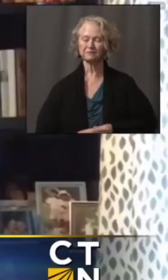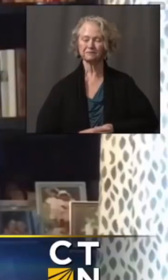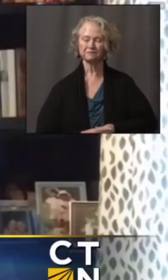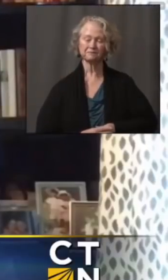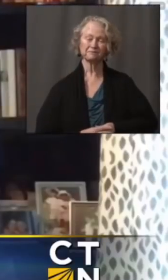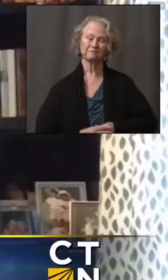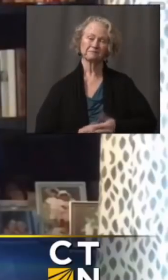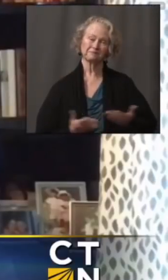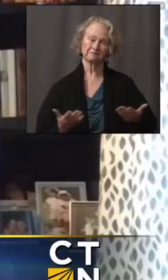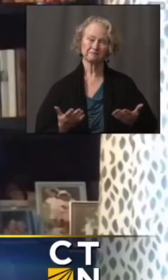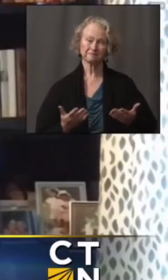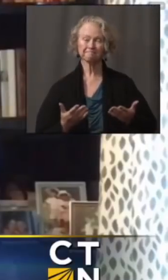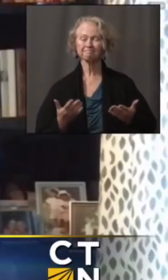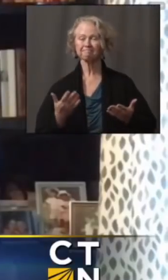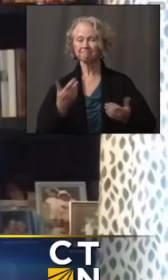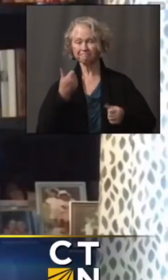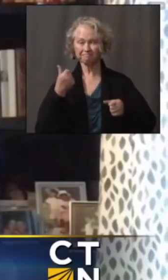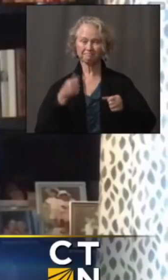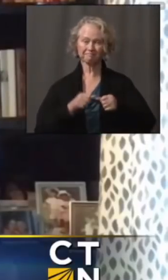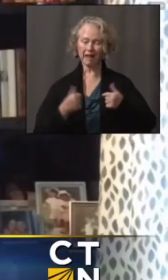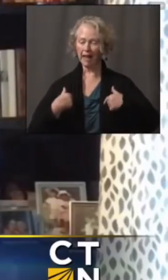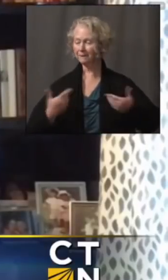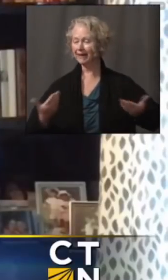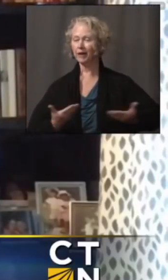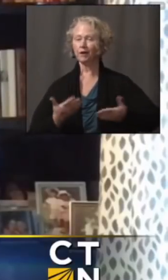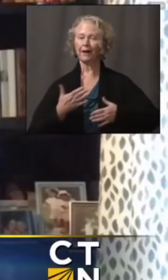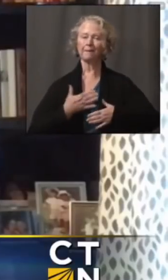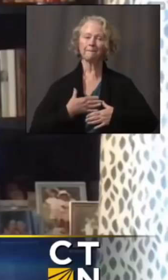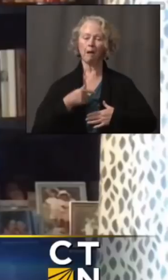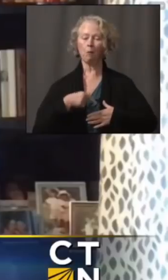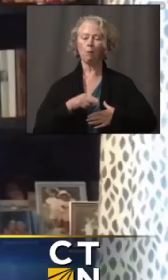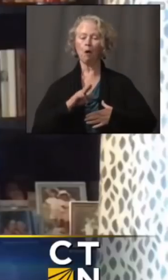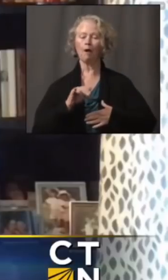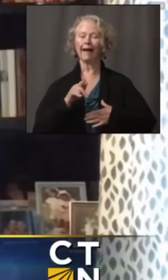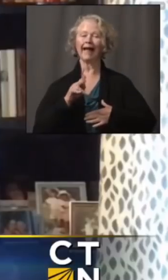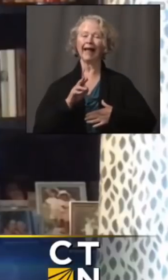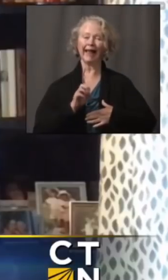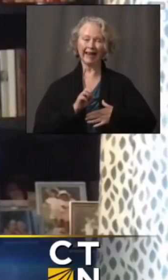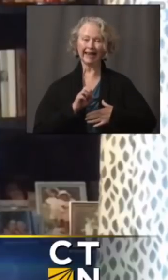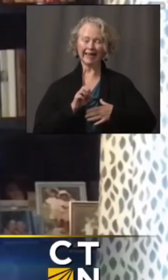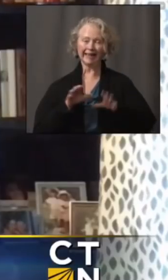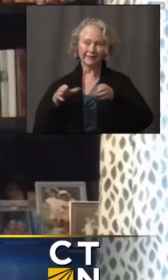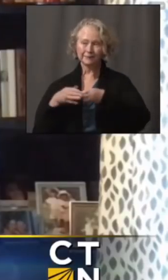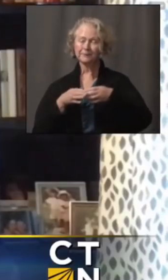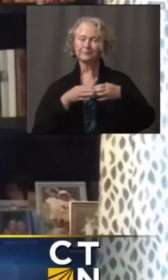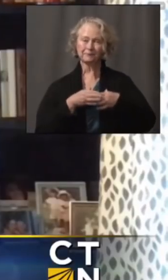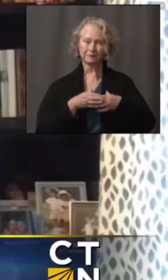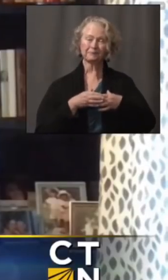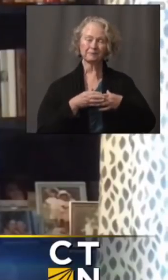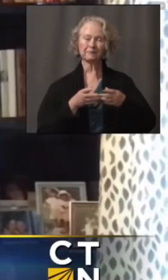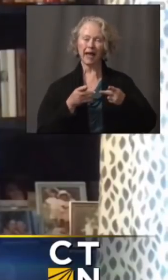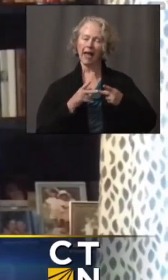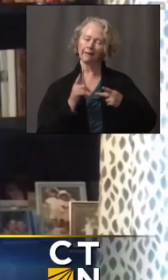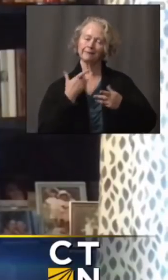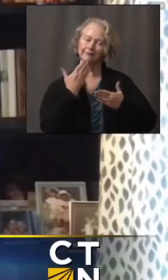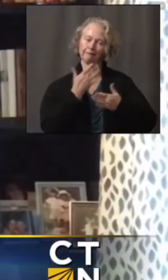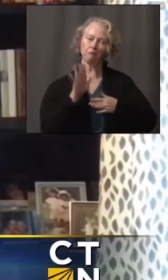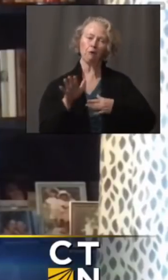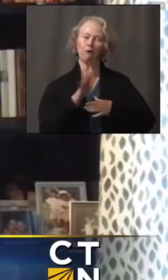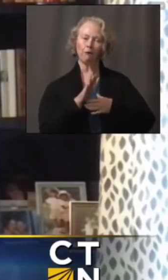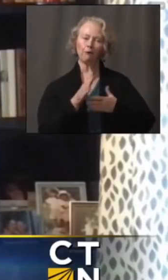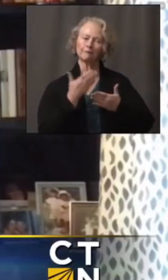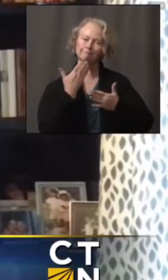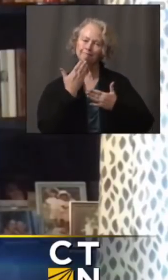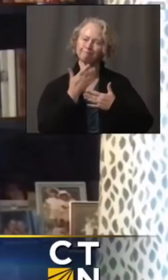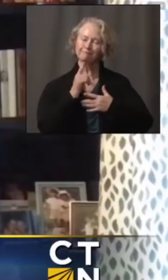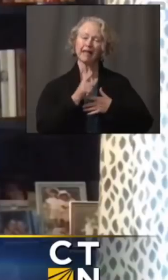here from my new quarantine bunker. I appreciate all the good wishes I've heard from all of you. Look, I